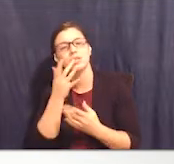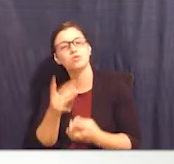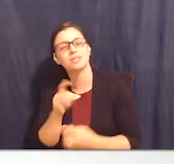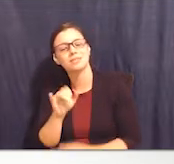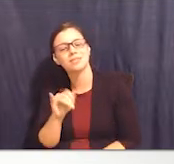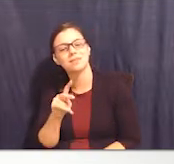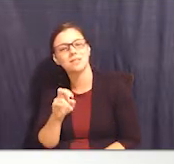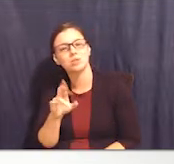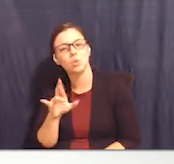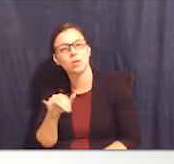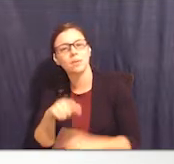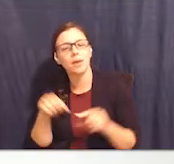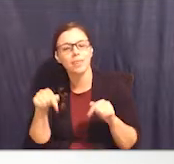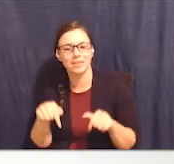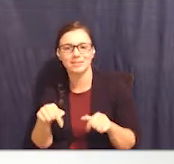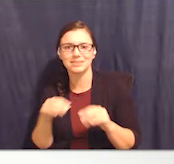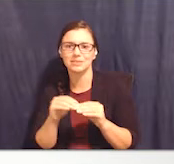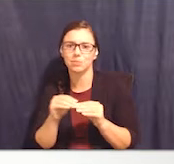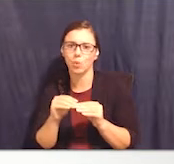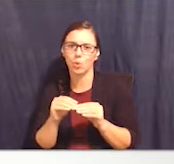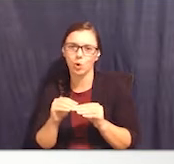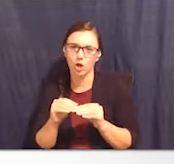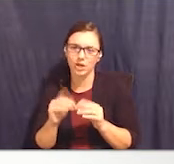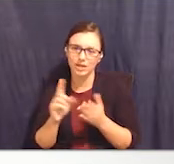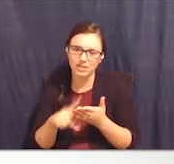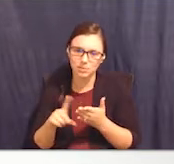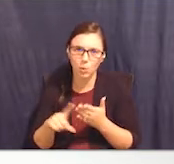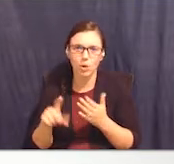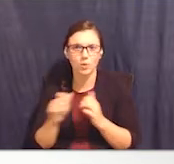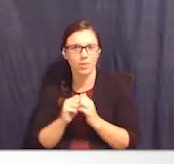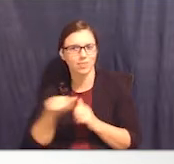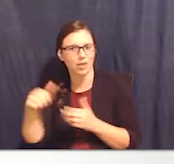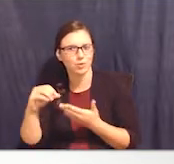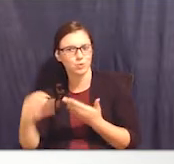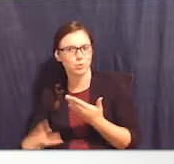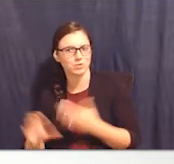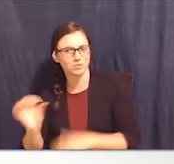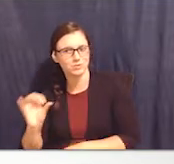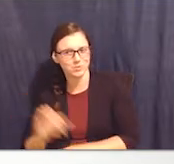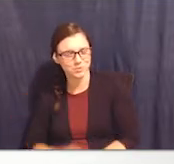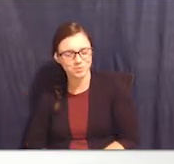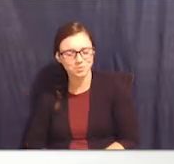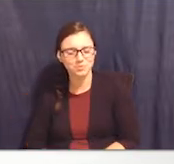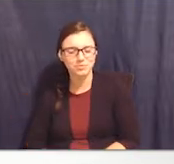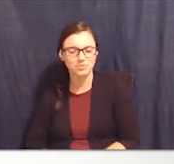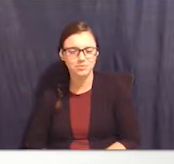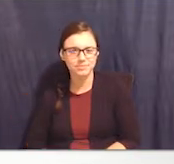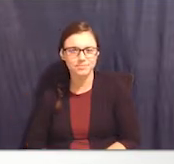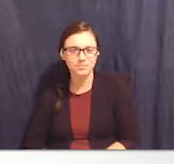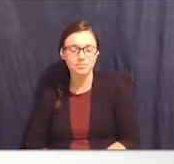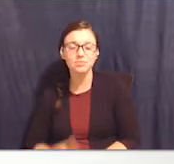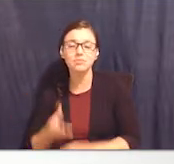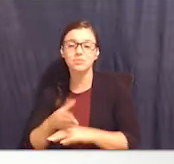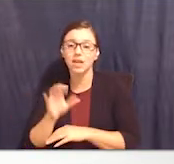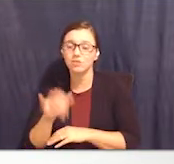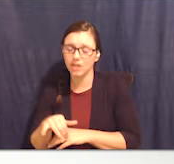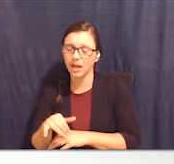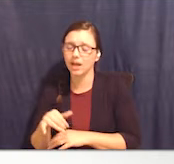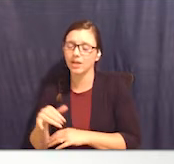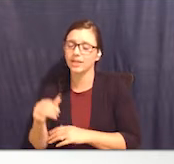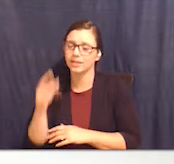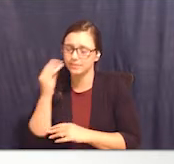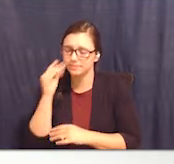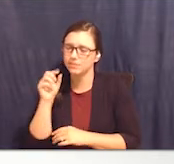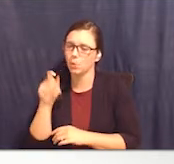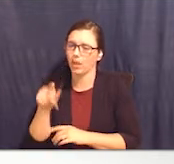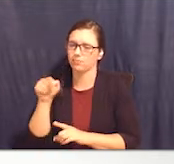understand their self-advocacy needs. You know, how do I ask for help at these places? How do I advocate for myself?